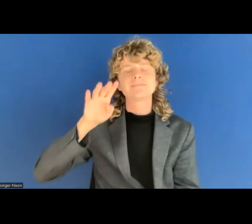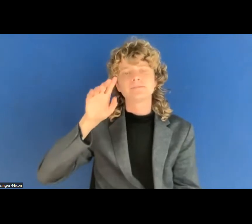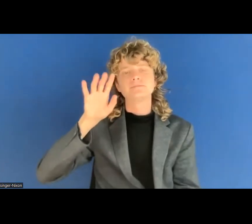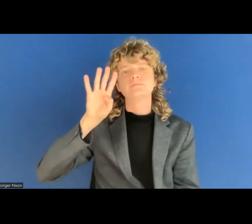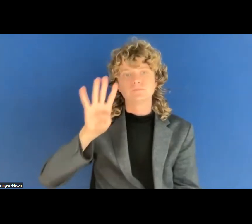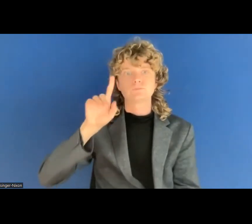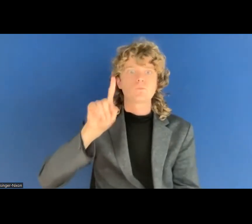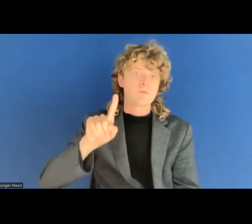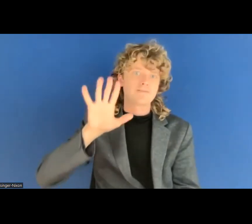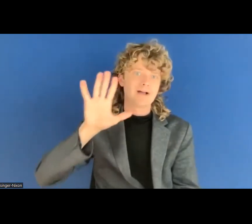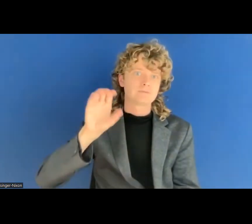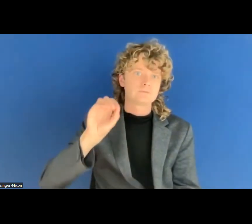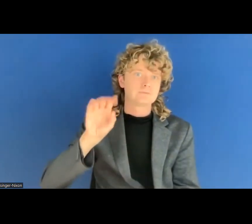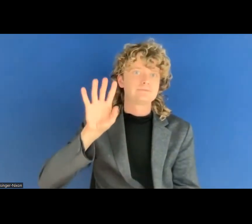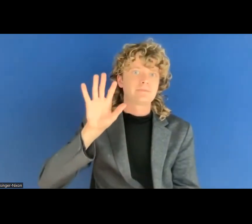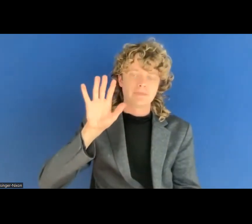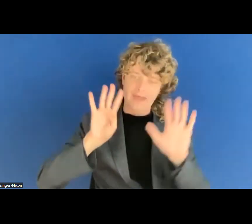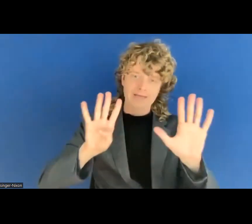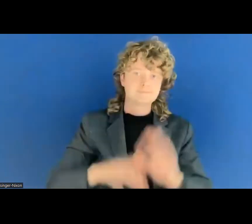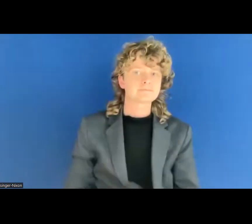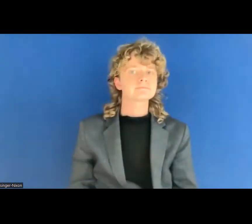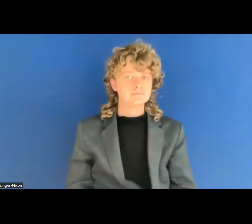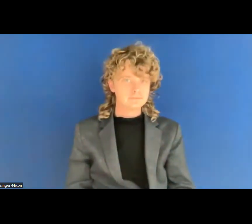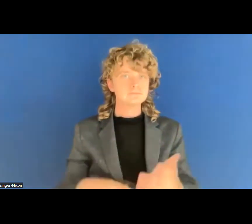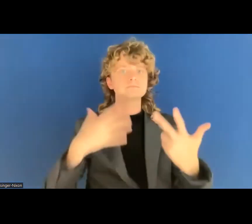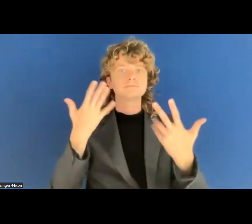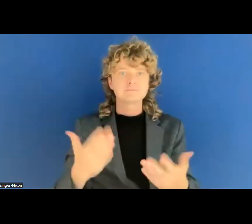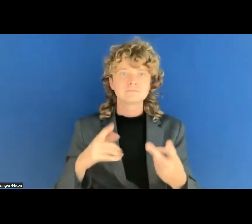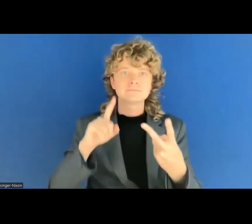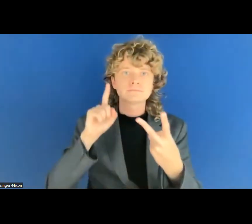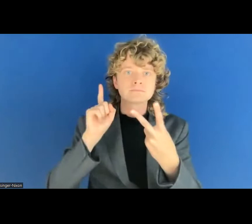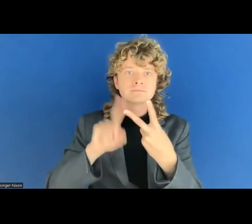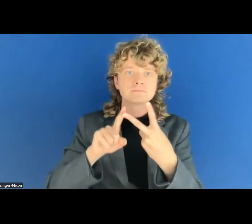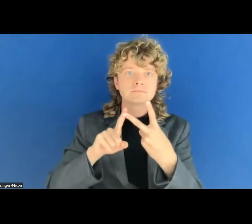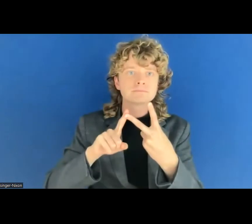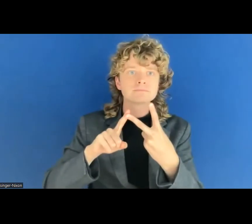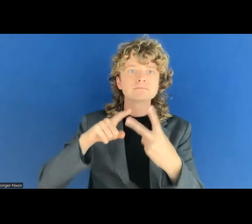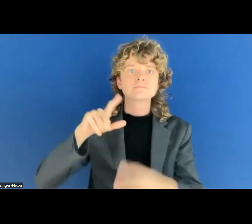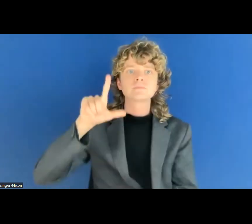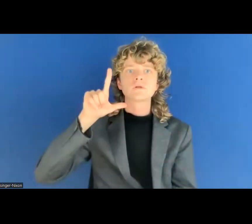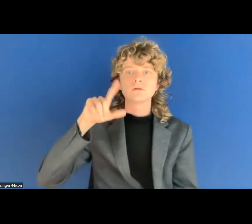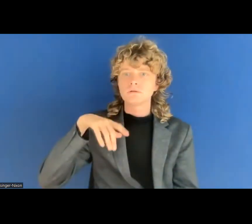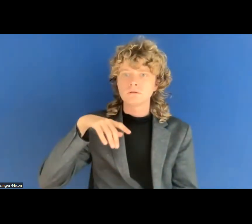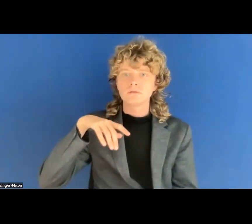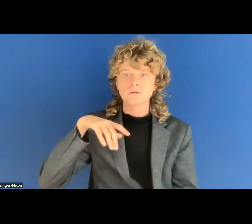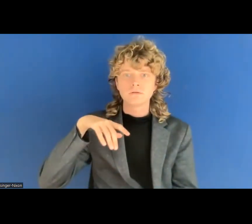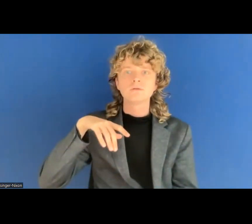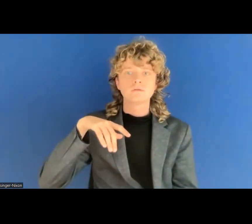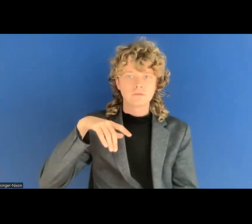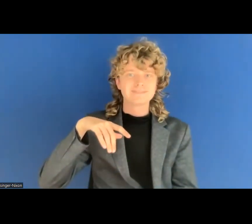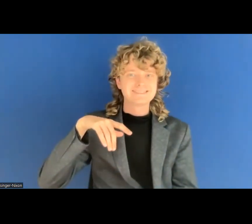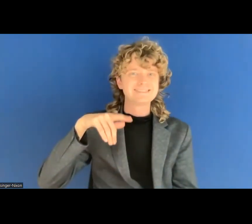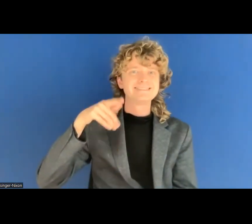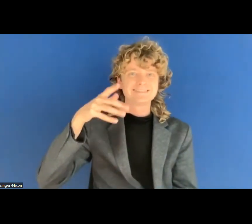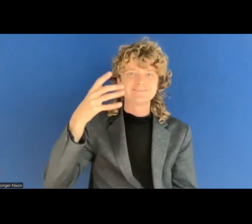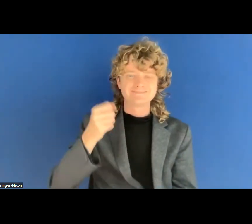Loic Martinez Normand, who is the adjunct professor at the Computer Science School of the Universidad Politécnica de Madrid in Spain, and